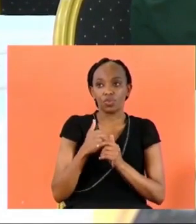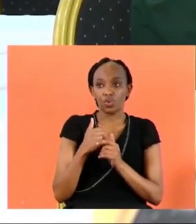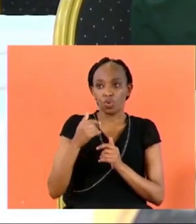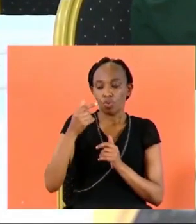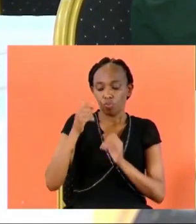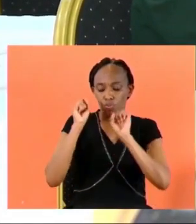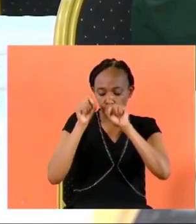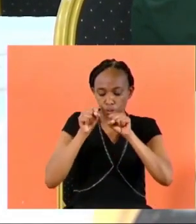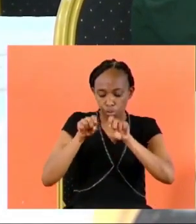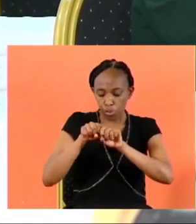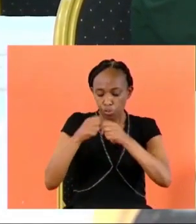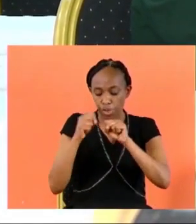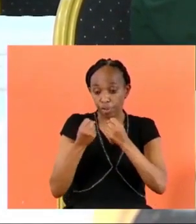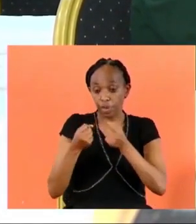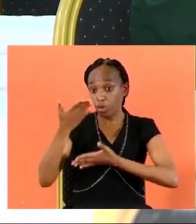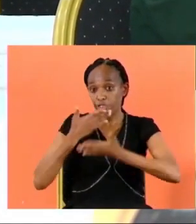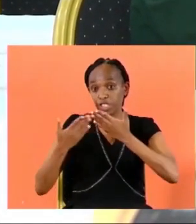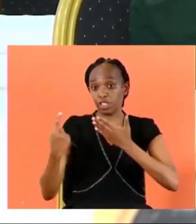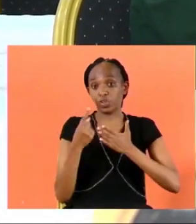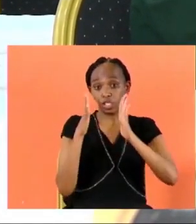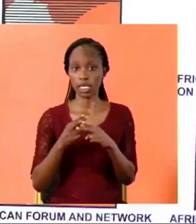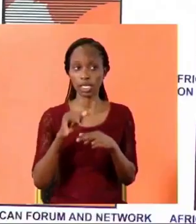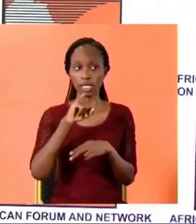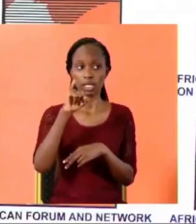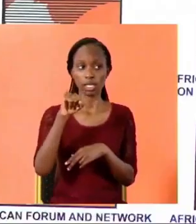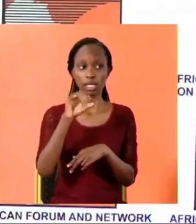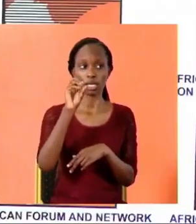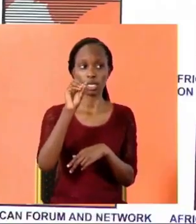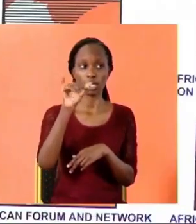down this conversation to every person in Africa?